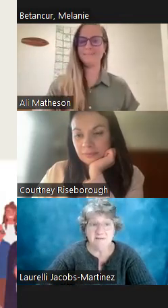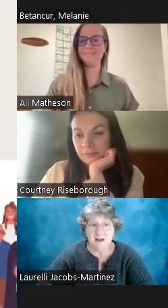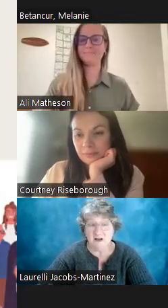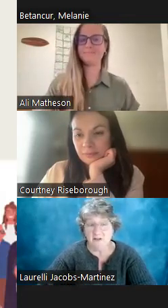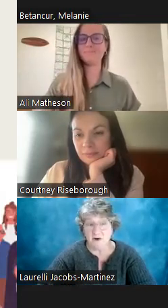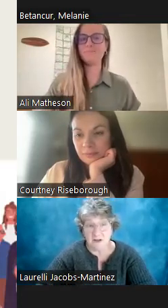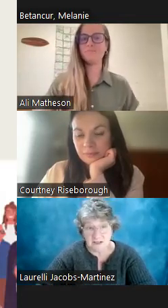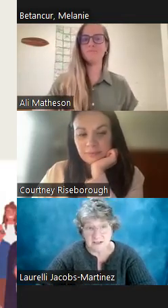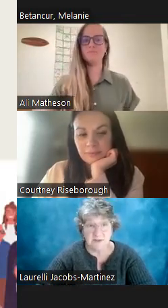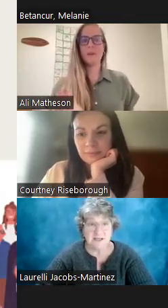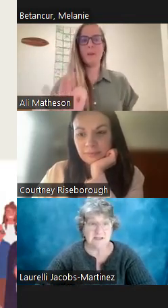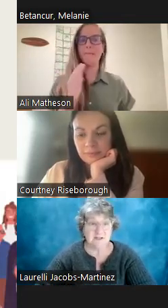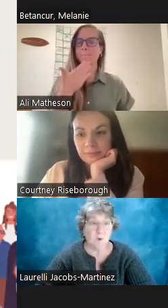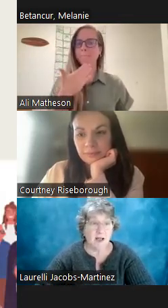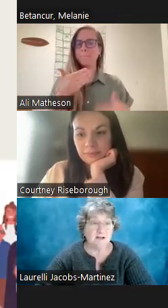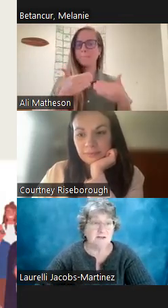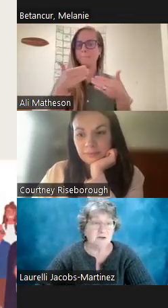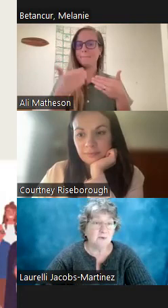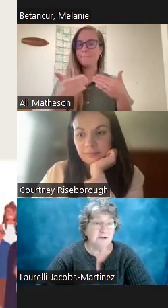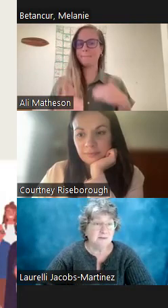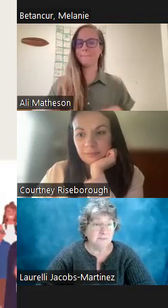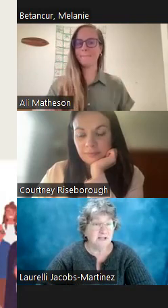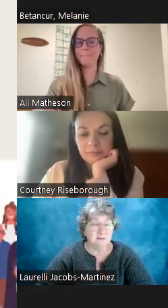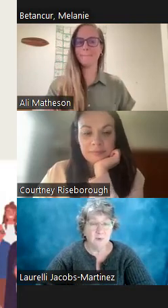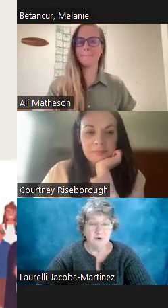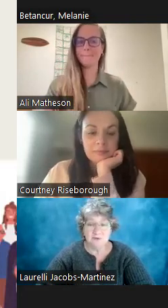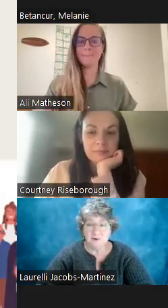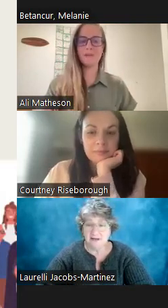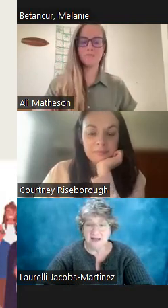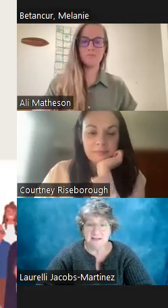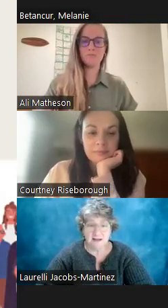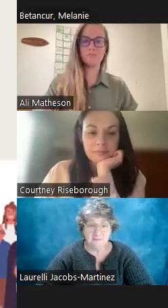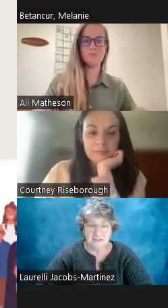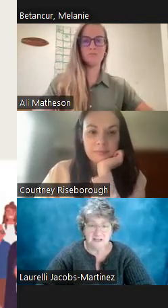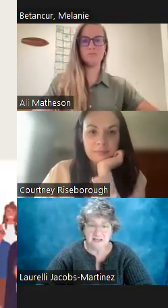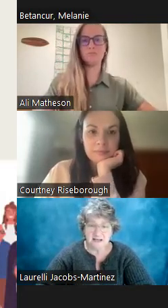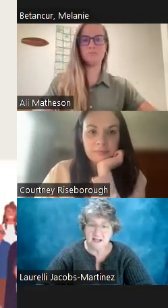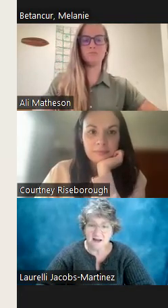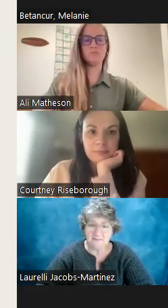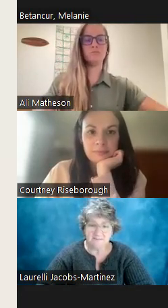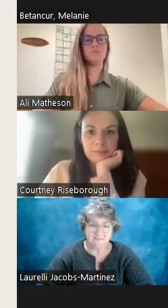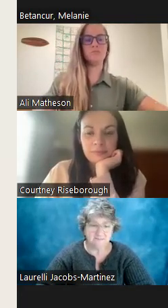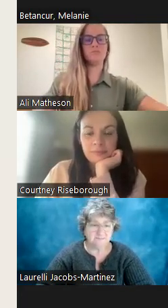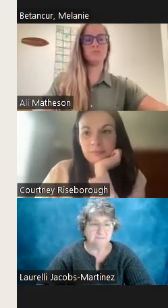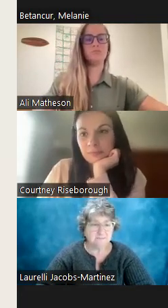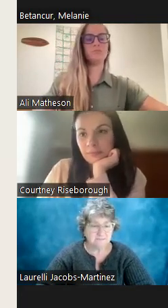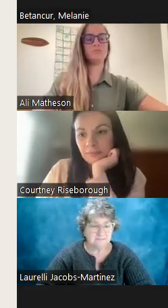who are deaf and have other disabilities as well. So it's important to recognize that. Let's look at the next slide.